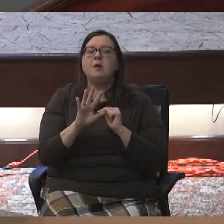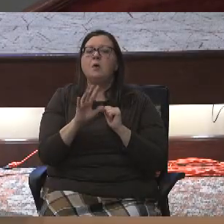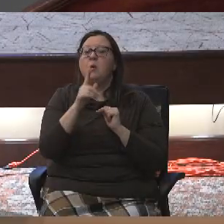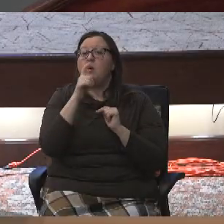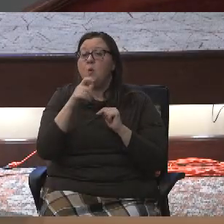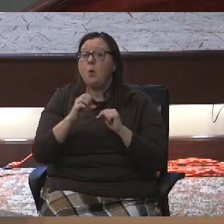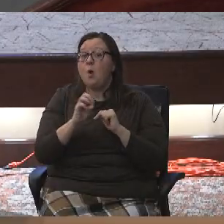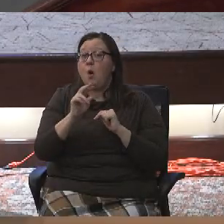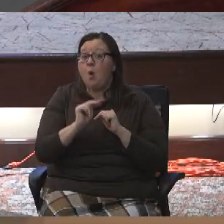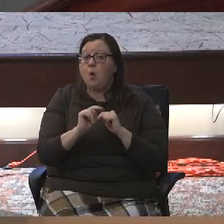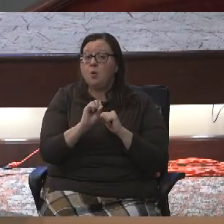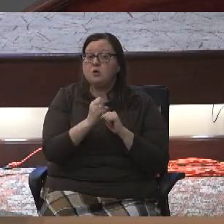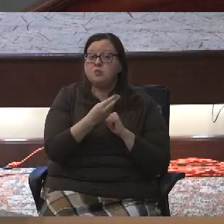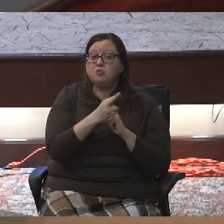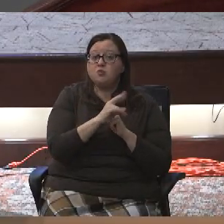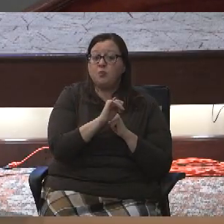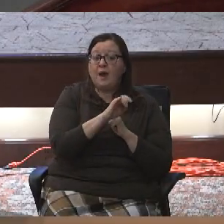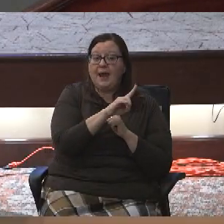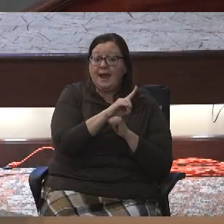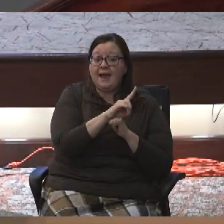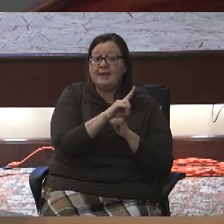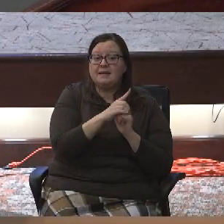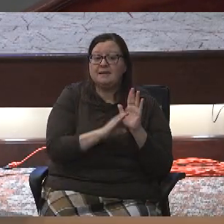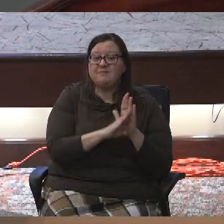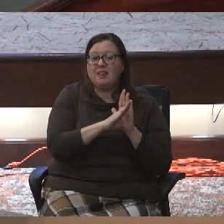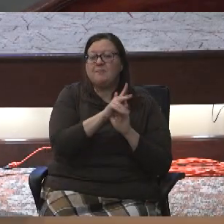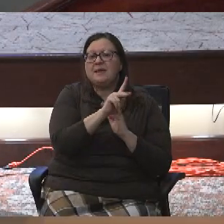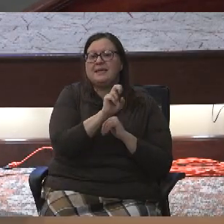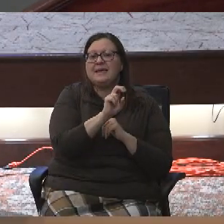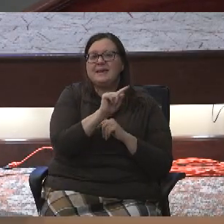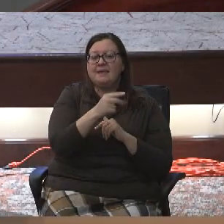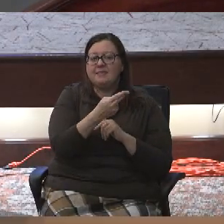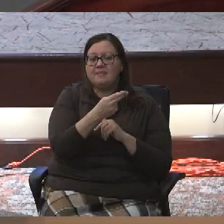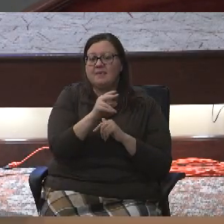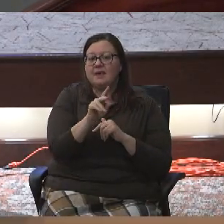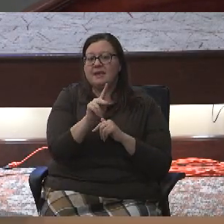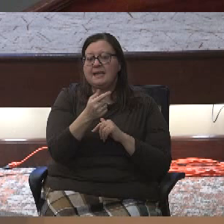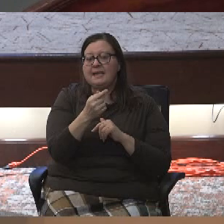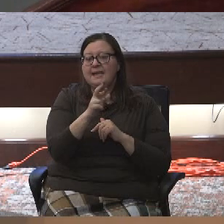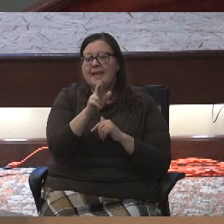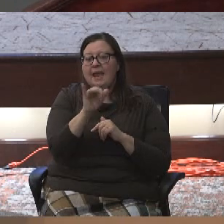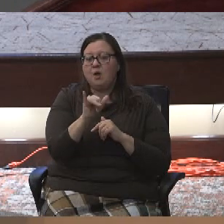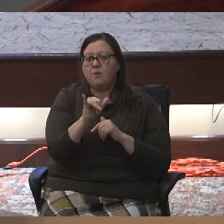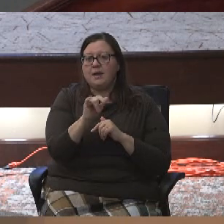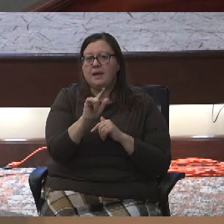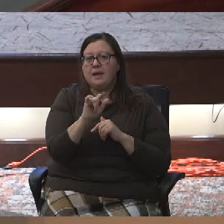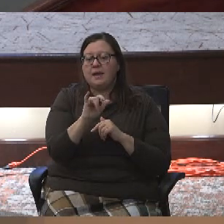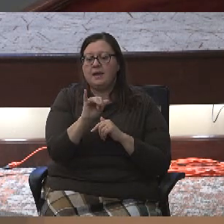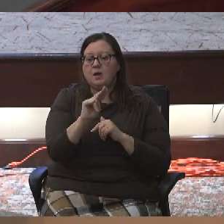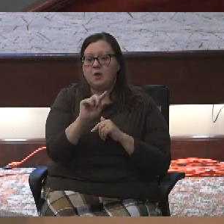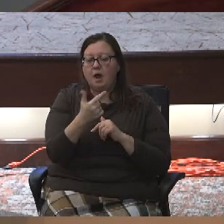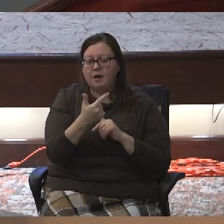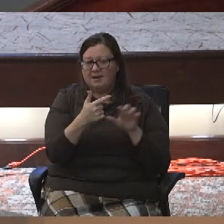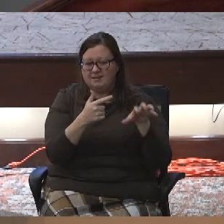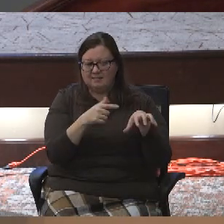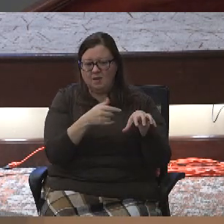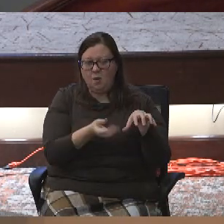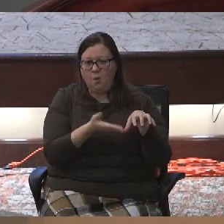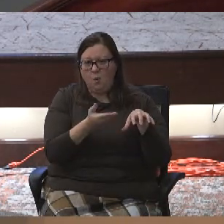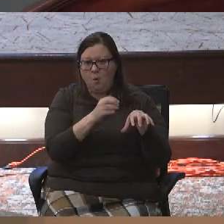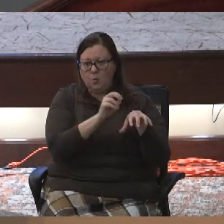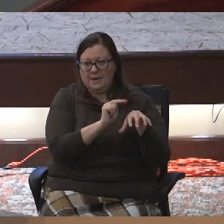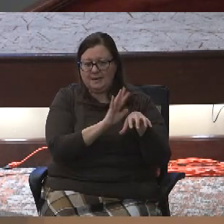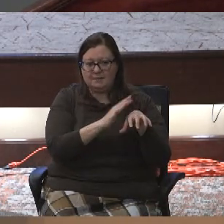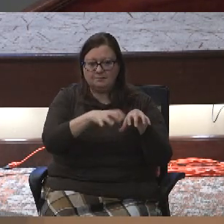Triad Development. That's Kenneth and Gary Young. Then there's the Sly Charles tract right above that. That